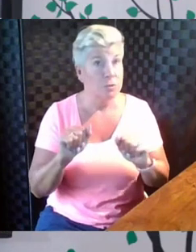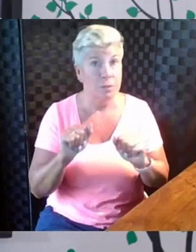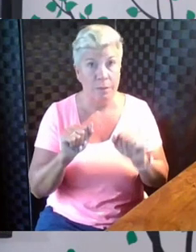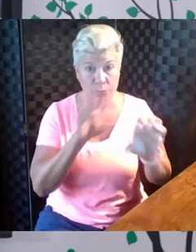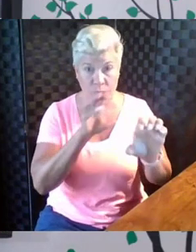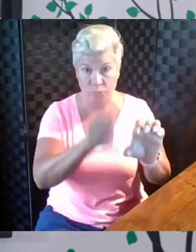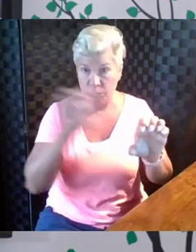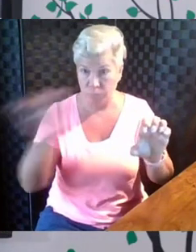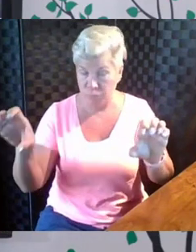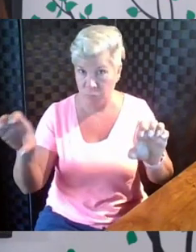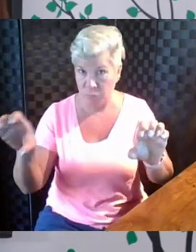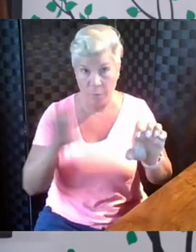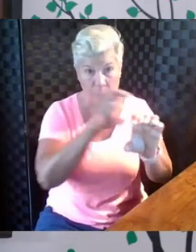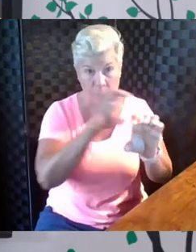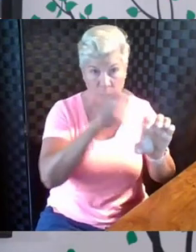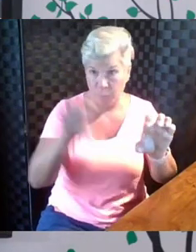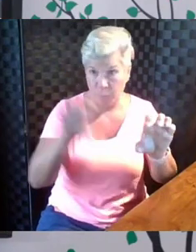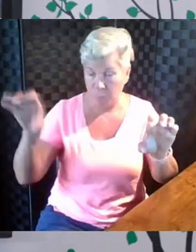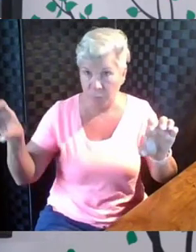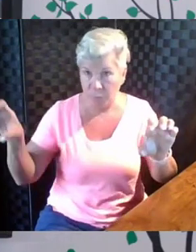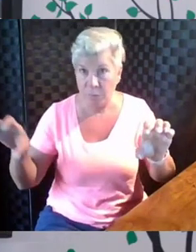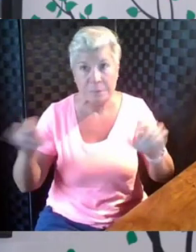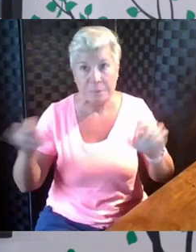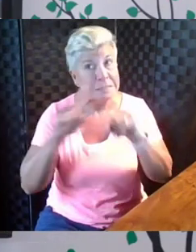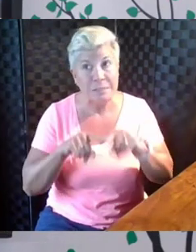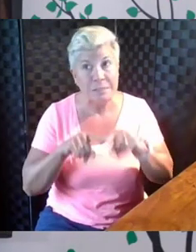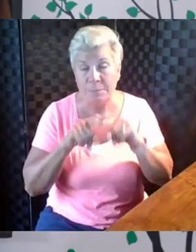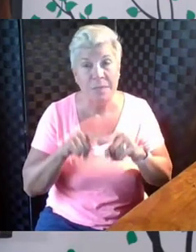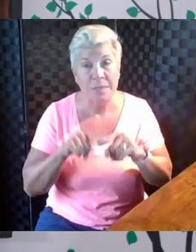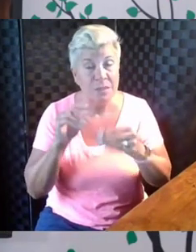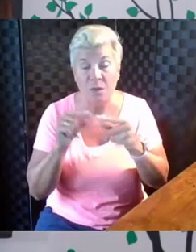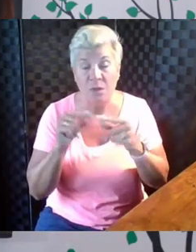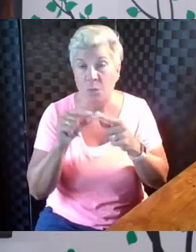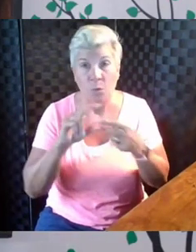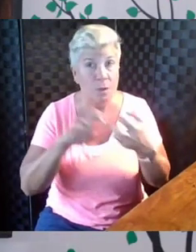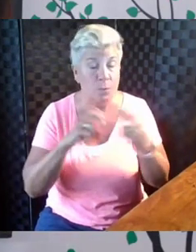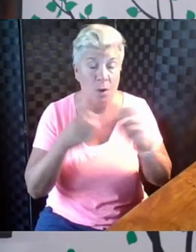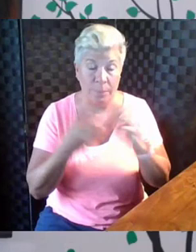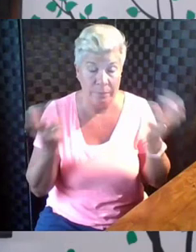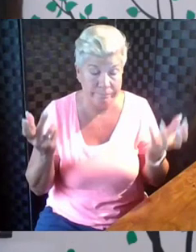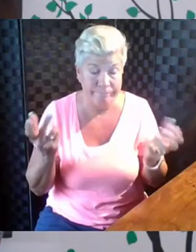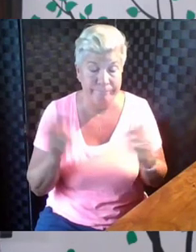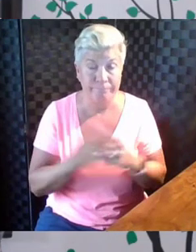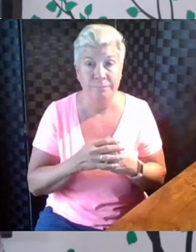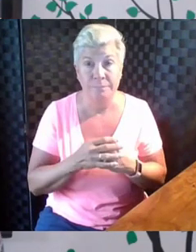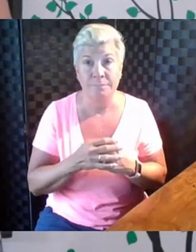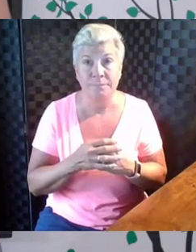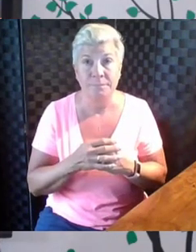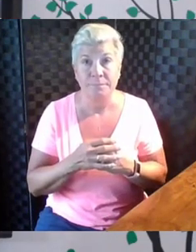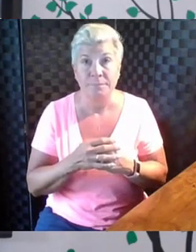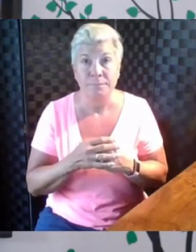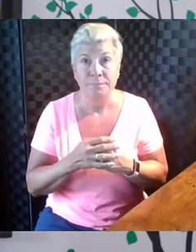3 parts or 4 parts. It just depends on what the word problem is having you do.